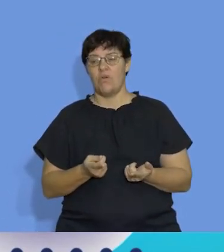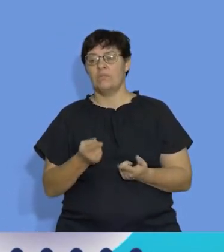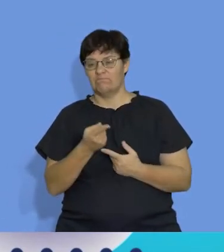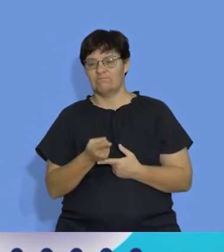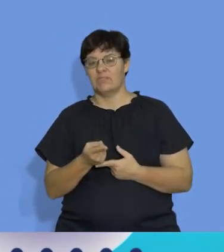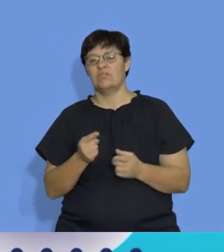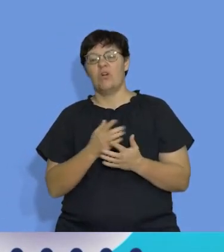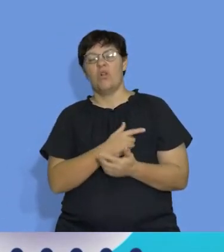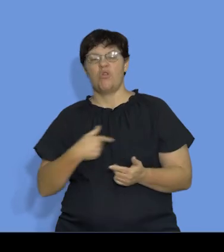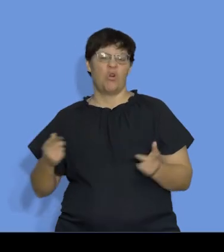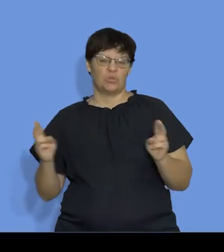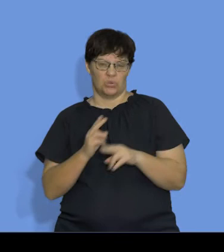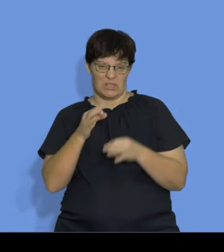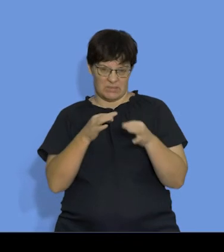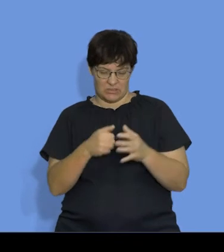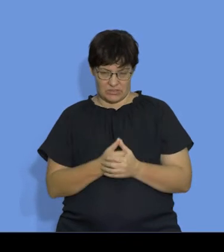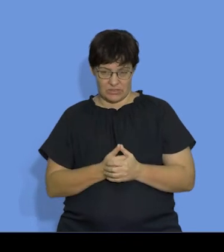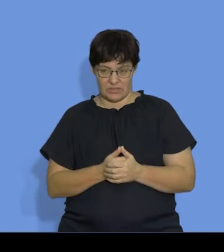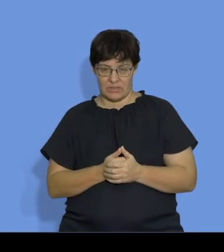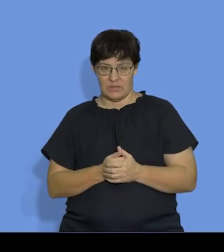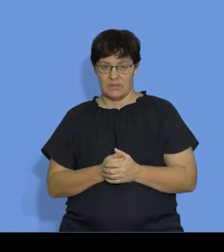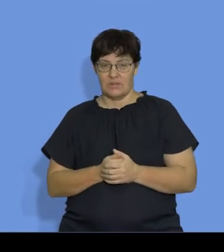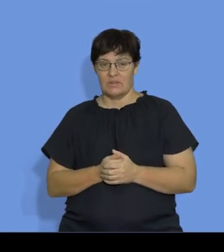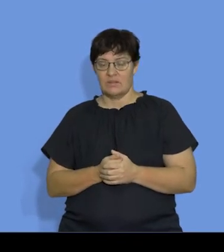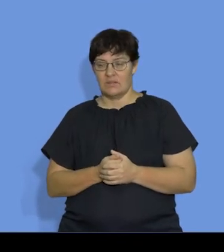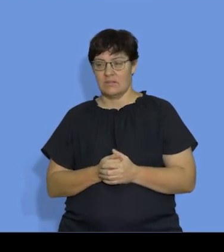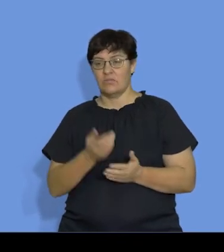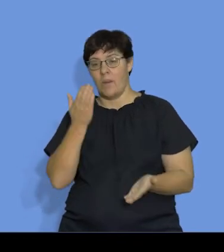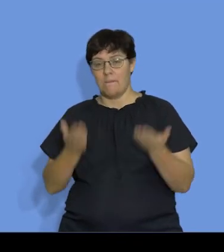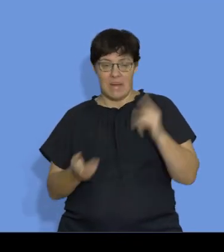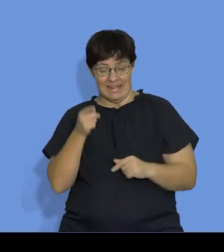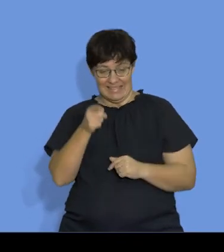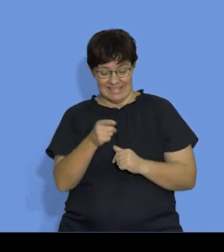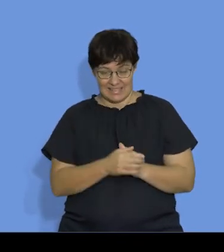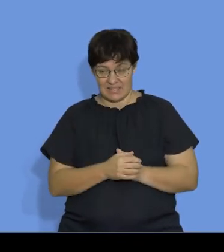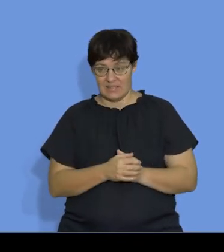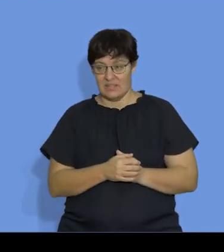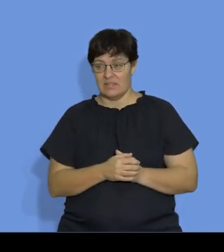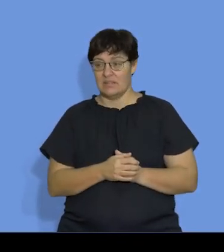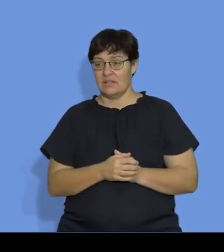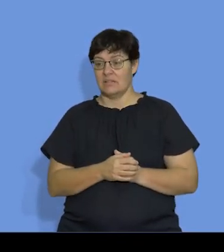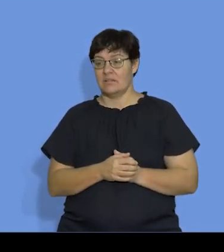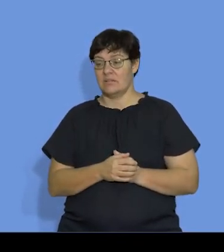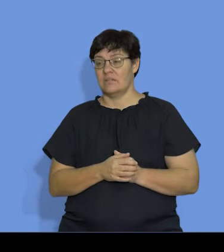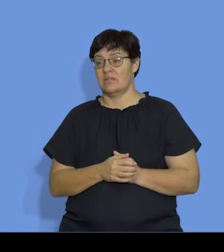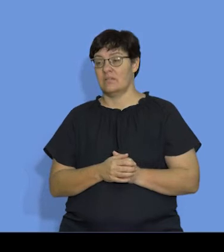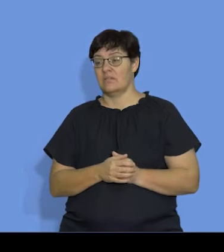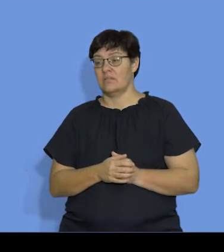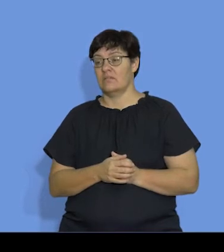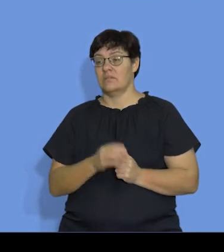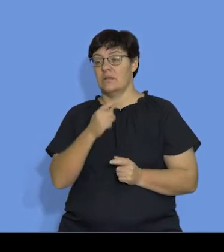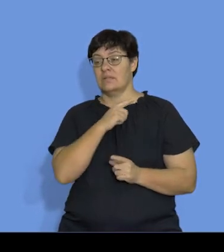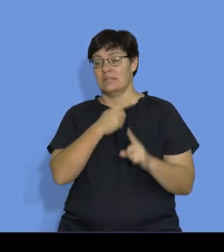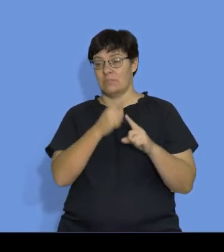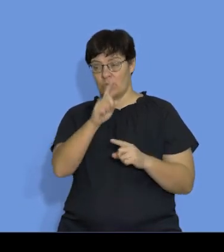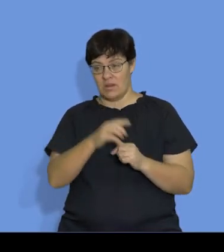of it. So in this case, to actually balance the electrons, it says this one will multiply by 1